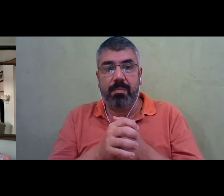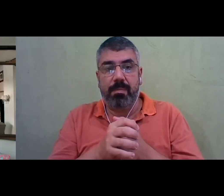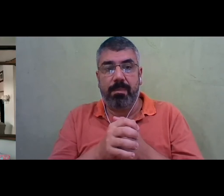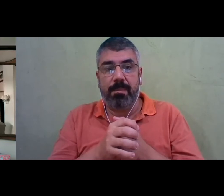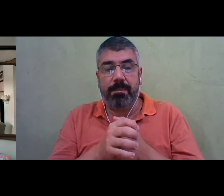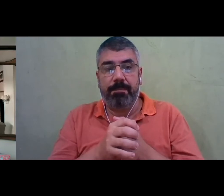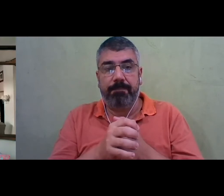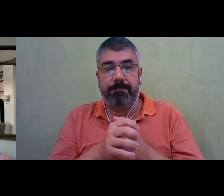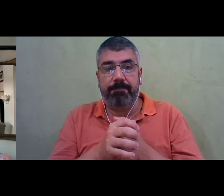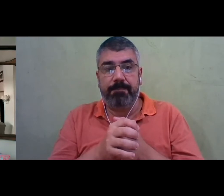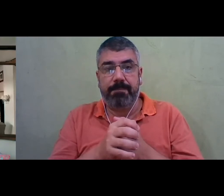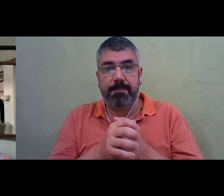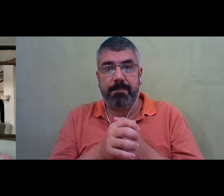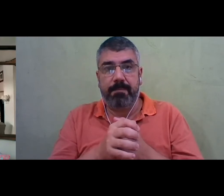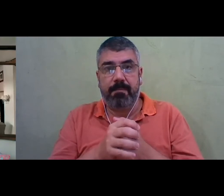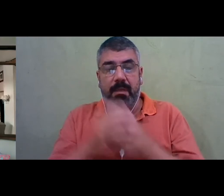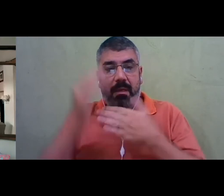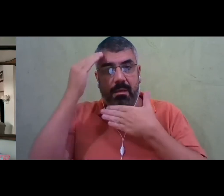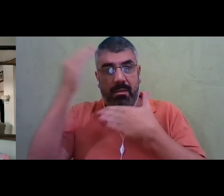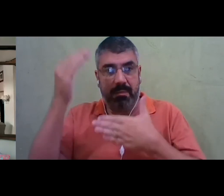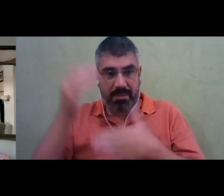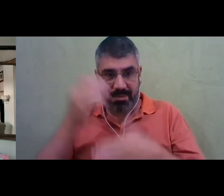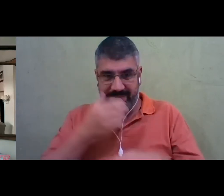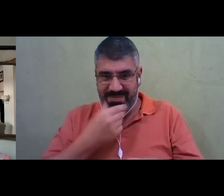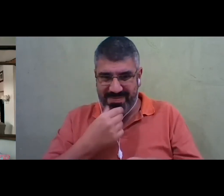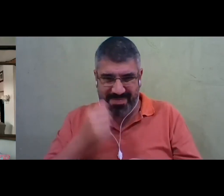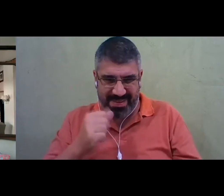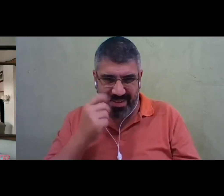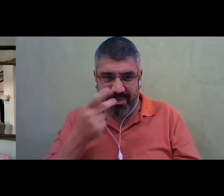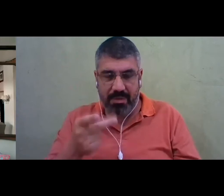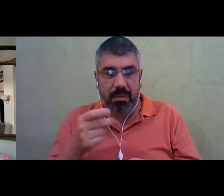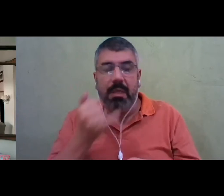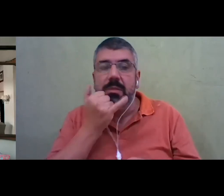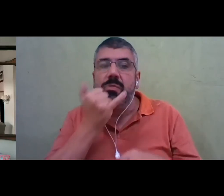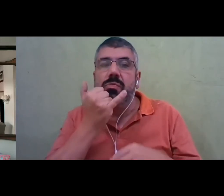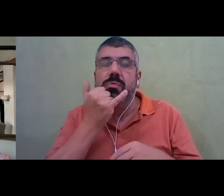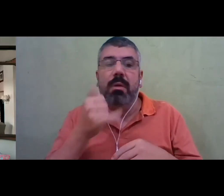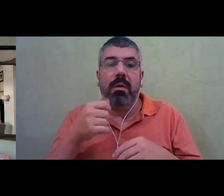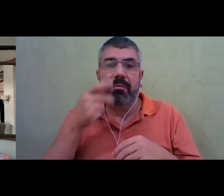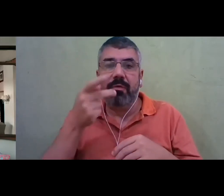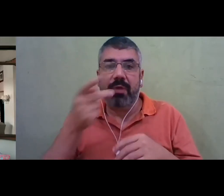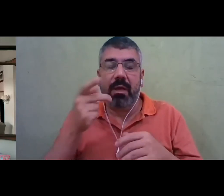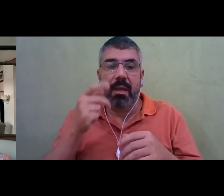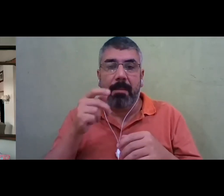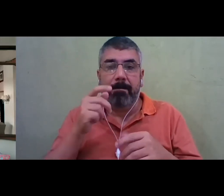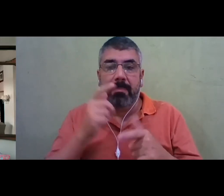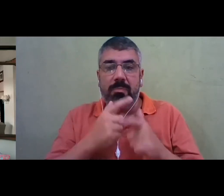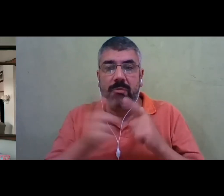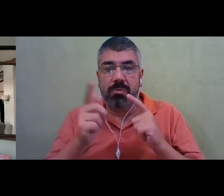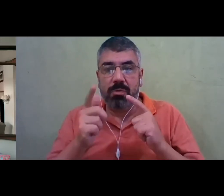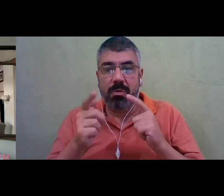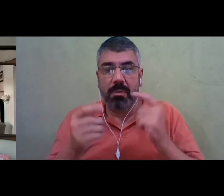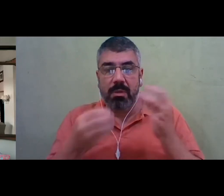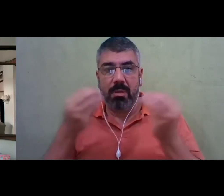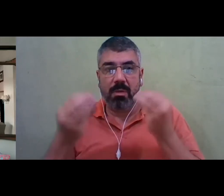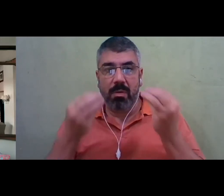All right, thank you, Andy. Oh, I'm sorry. I see I've sent this URL only to one